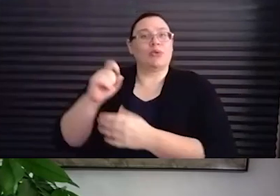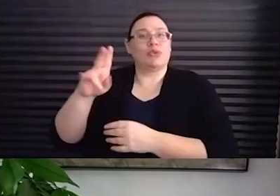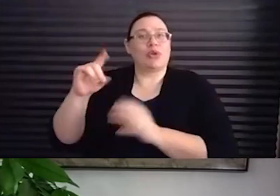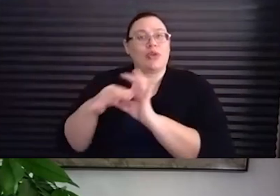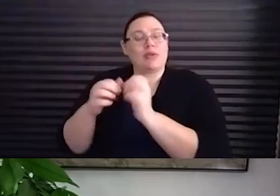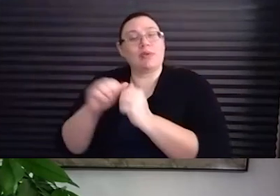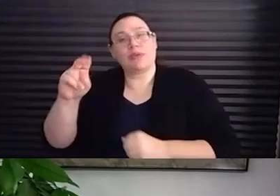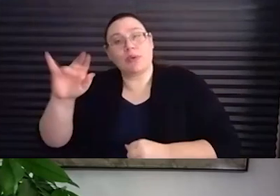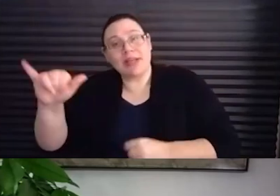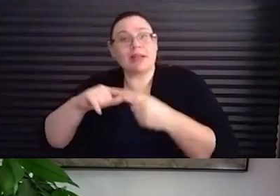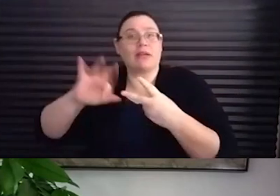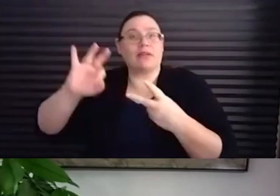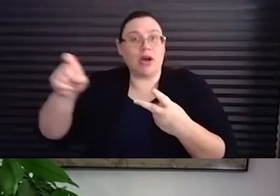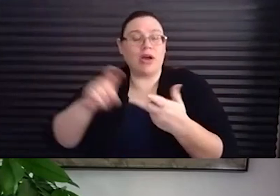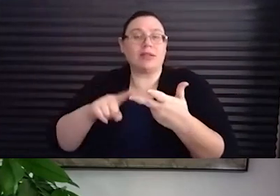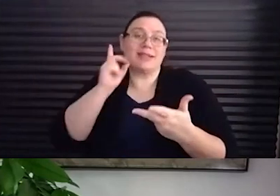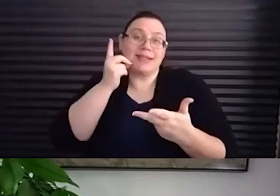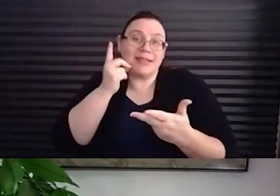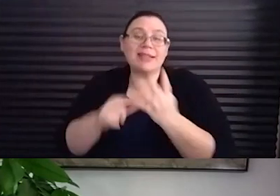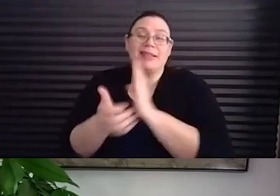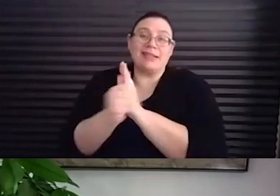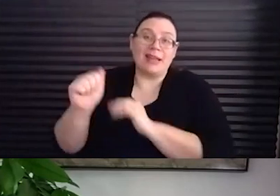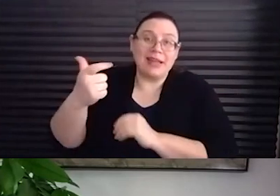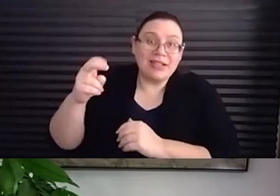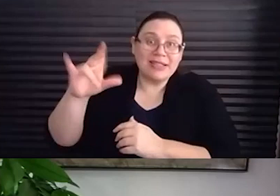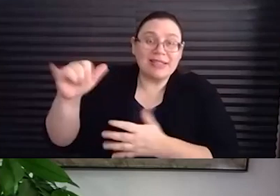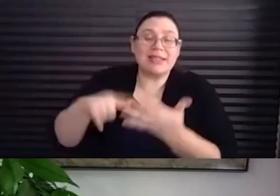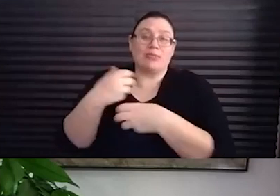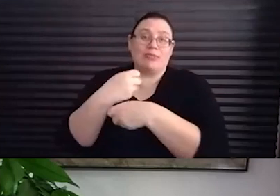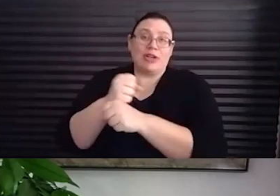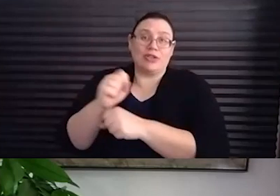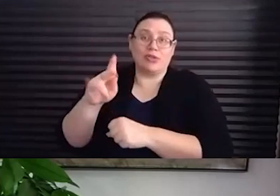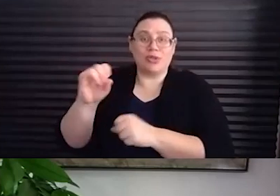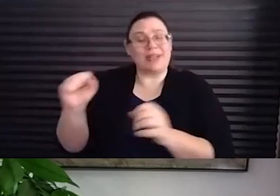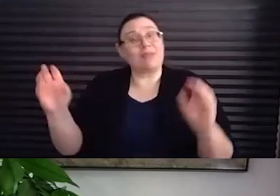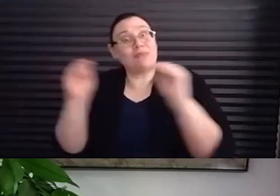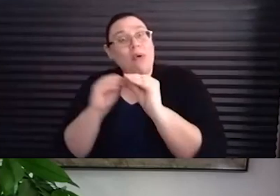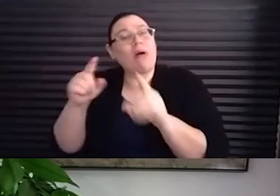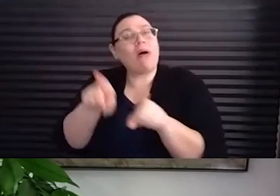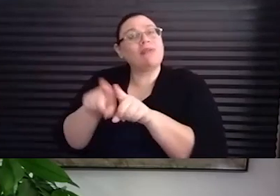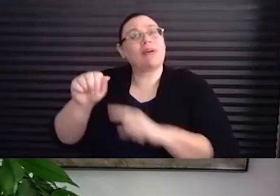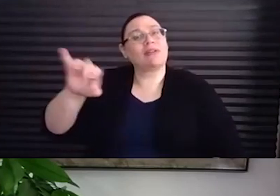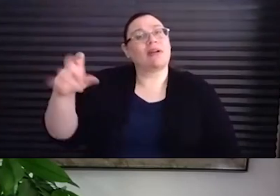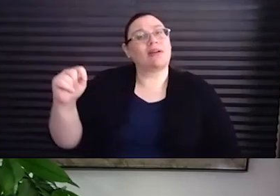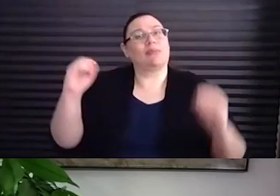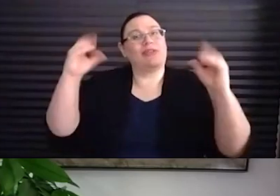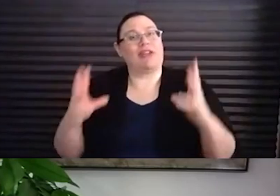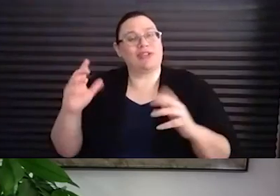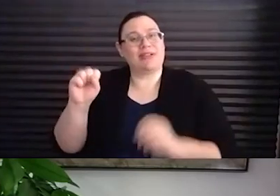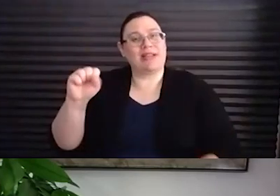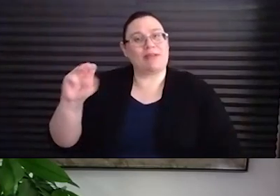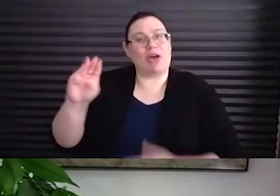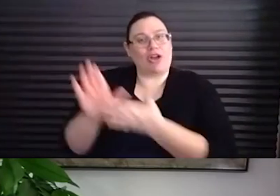Sony, Fox, Disney, talent agencies, production studios, and more. She's also an adjunct professor of social media at Santa Monica College